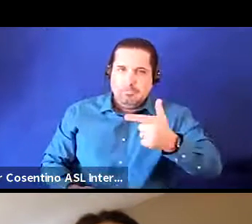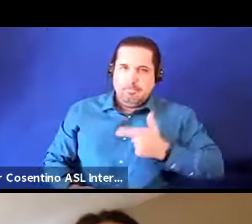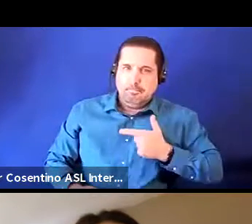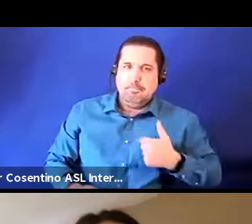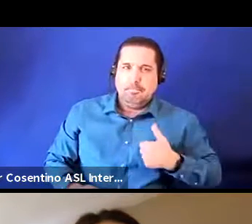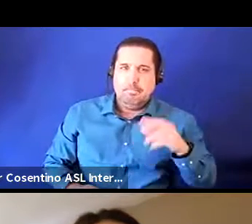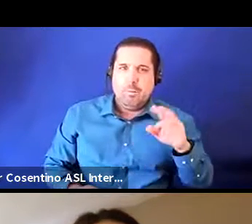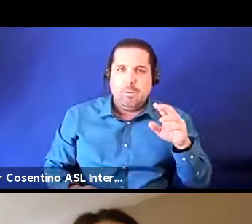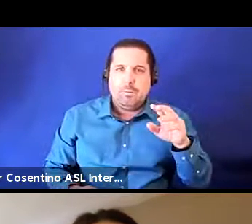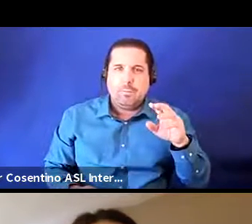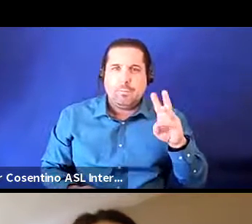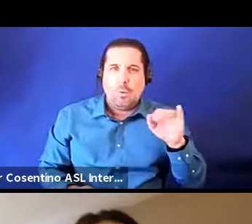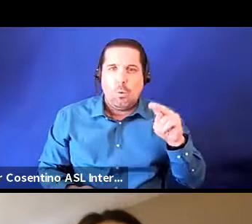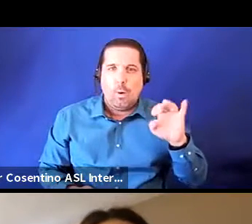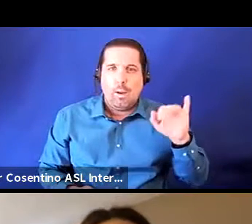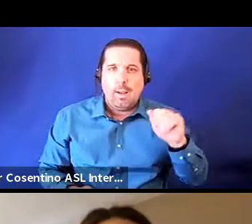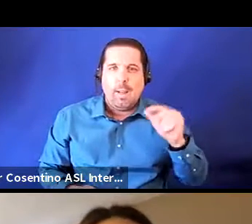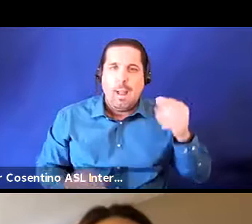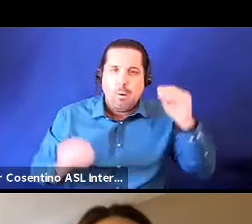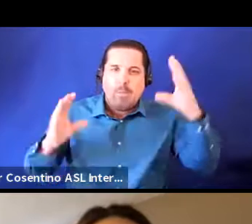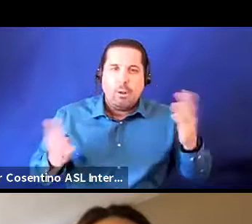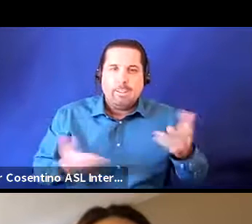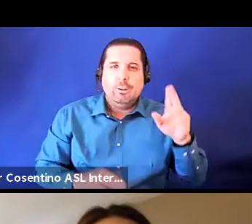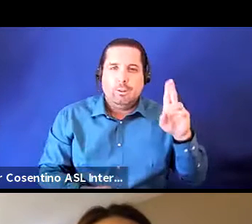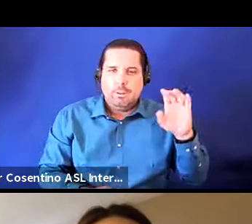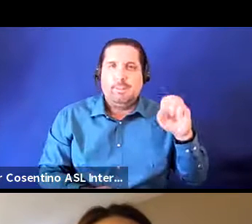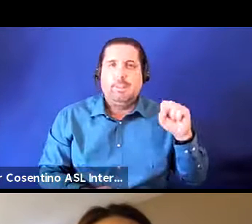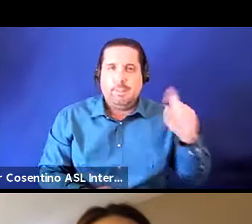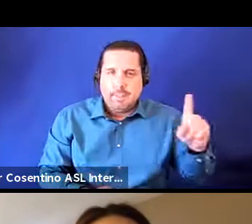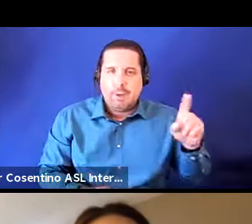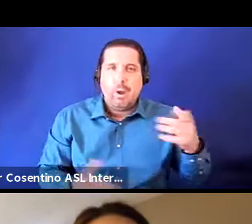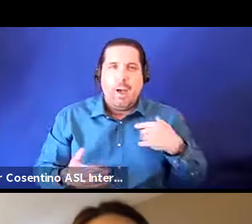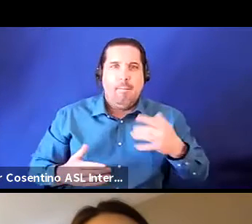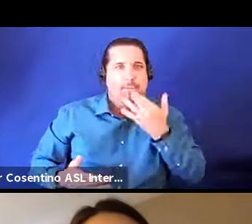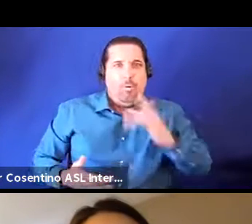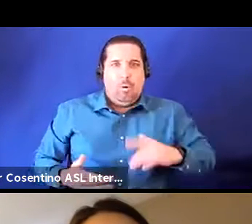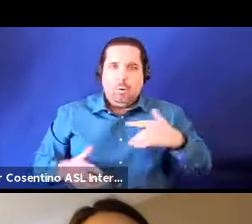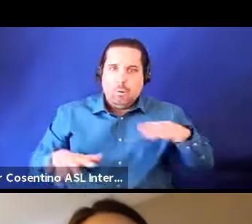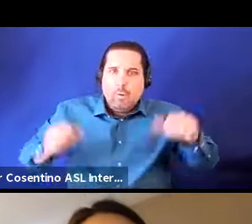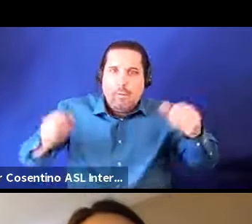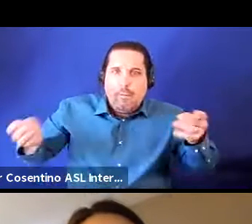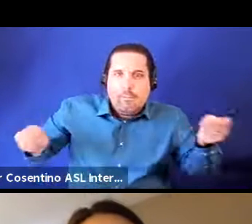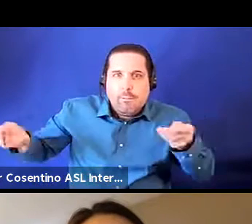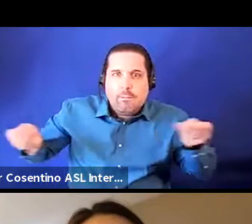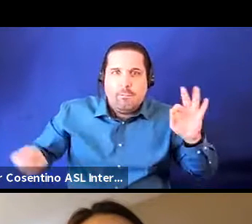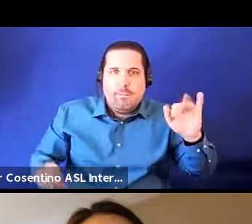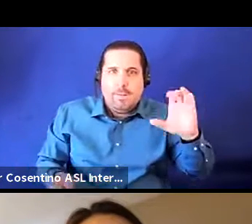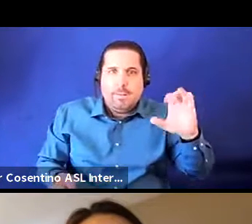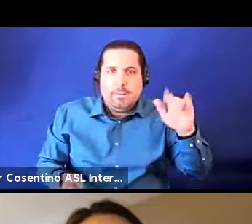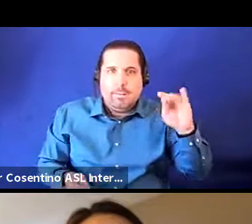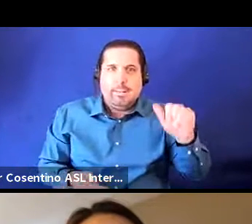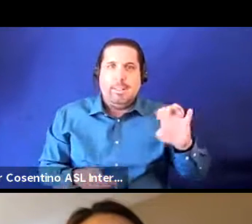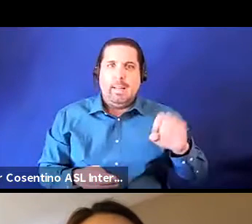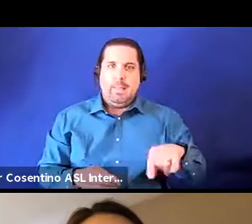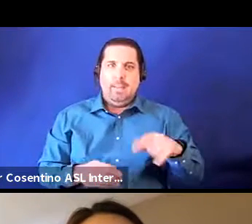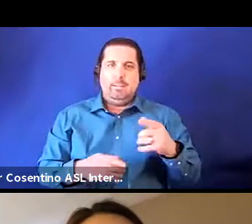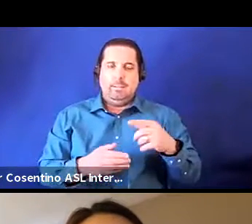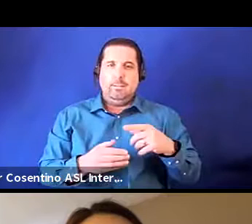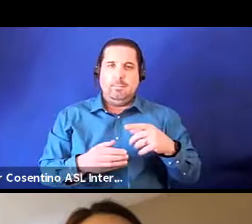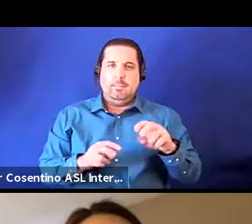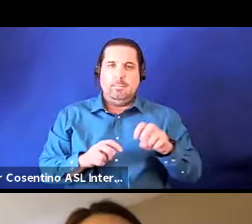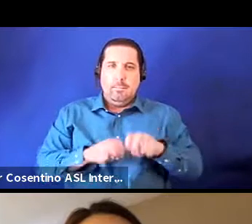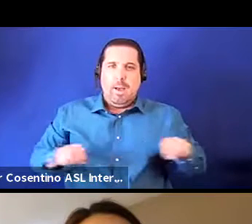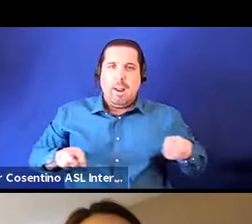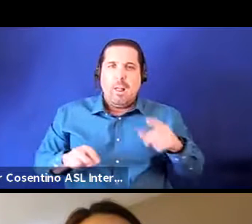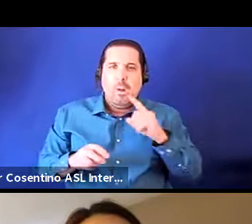ethnic studies here at UC San Diego, and I'm just very fortunate to be able to facilitate this panel of people who practice abolitionary